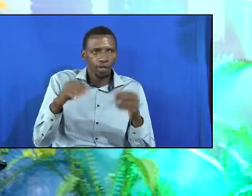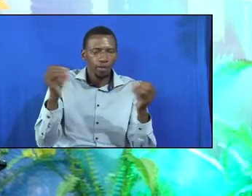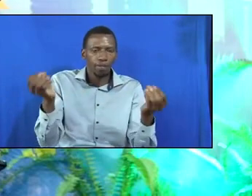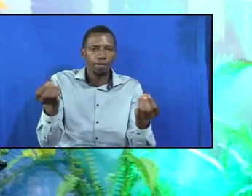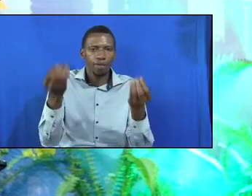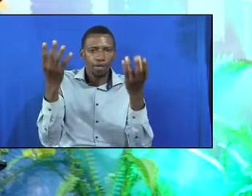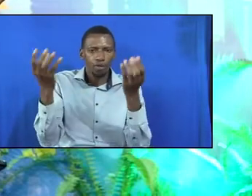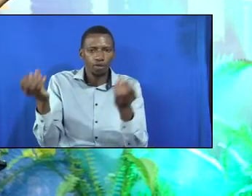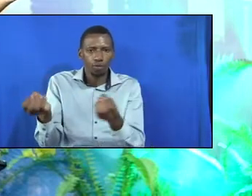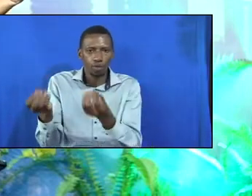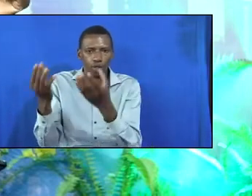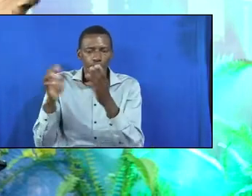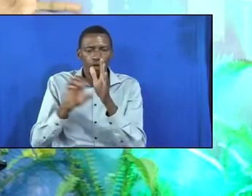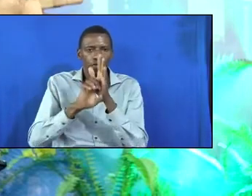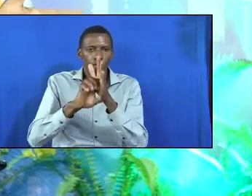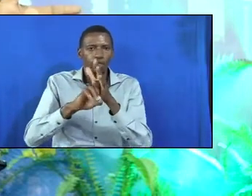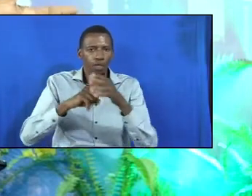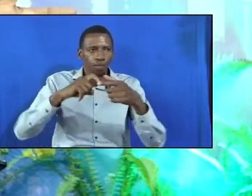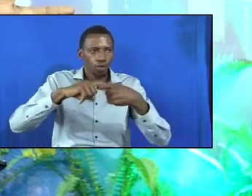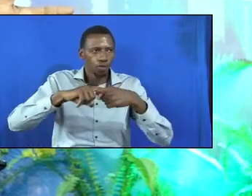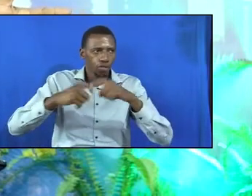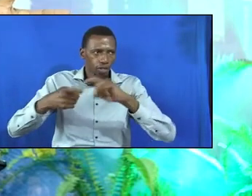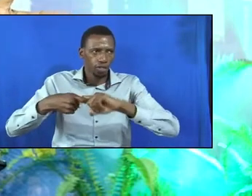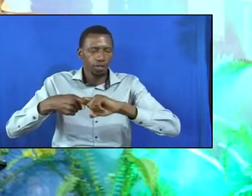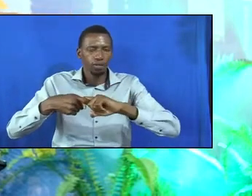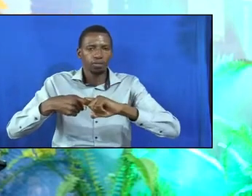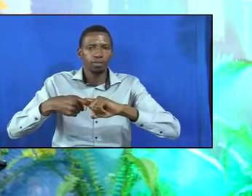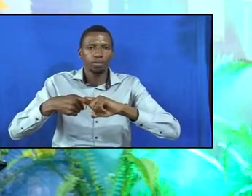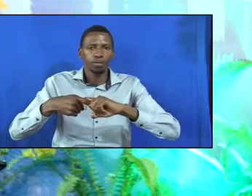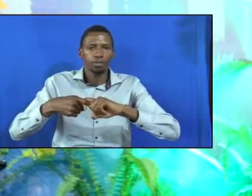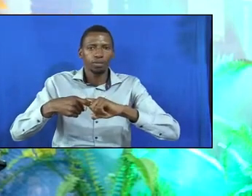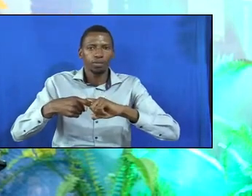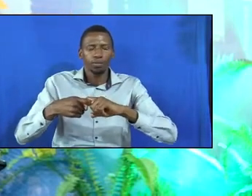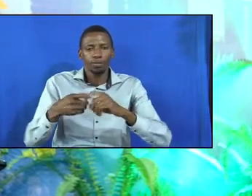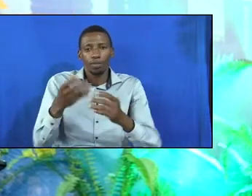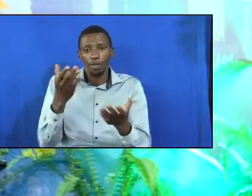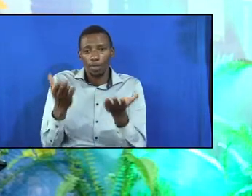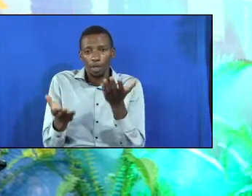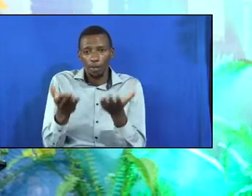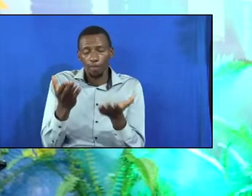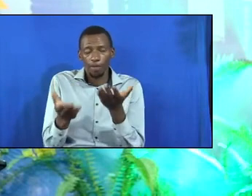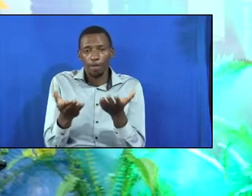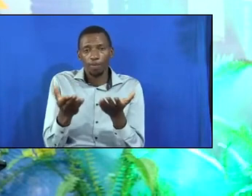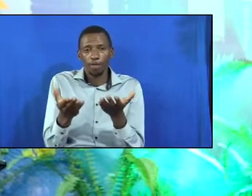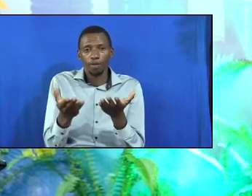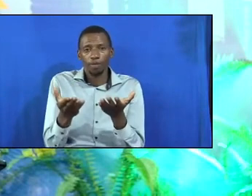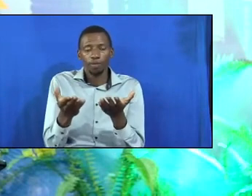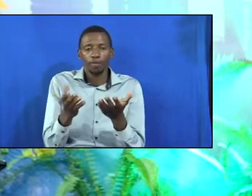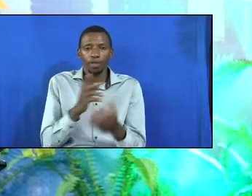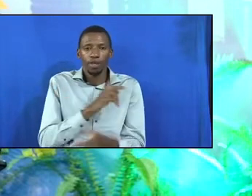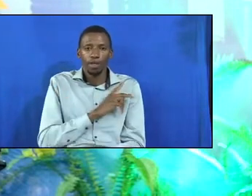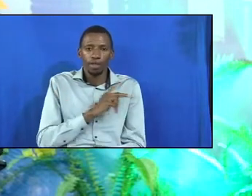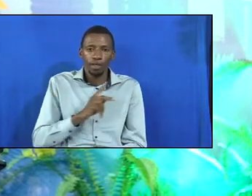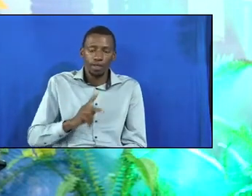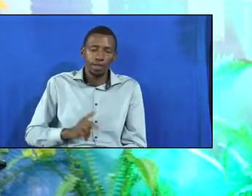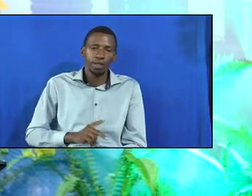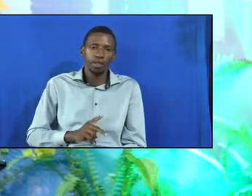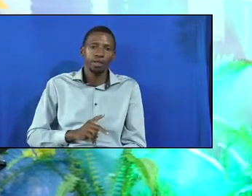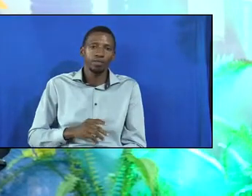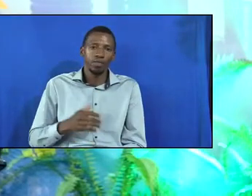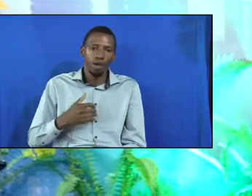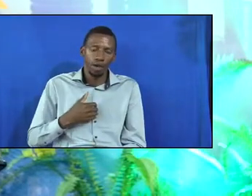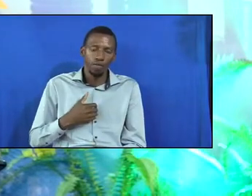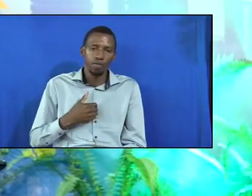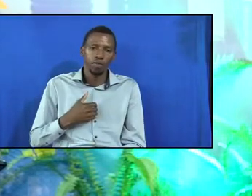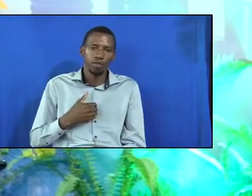chains, most likely there was even a lock there, and maybe Herod himself had the lock. It